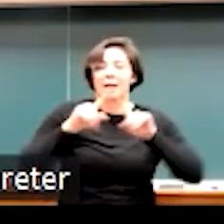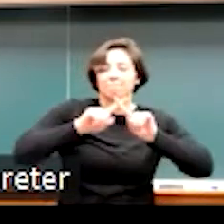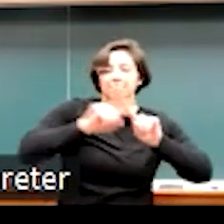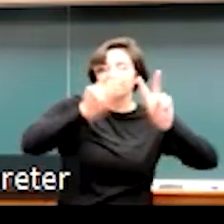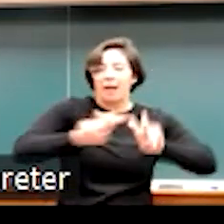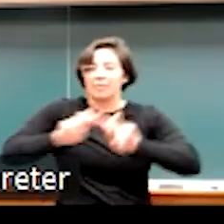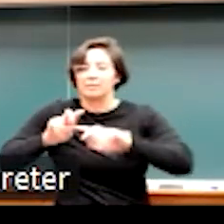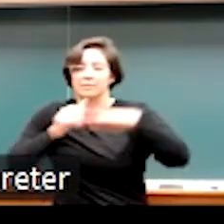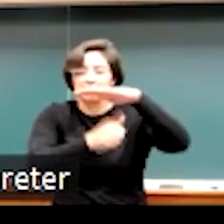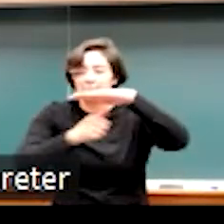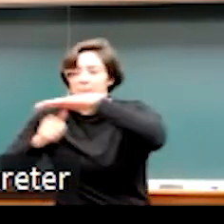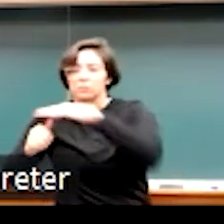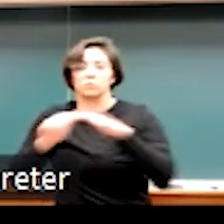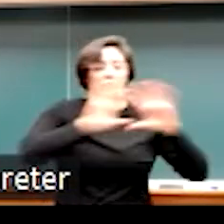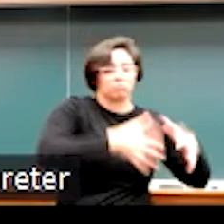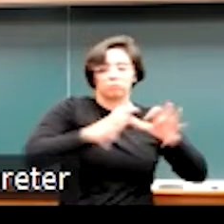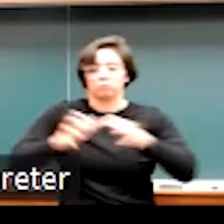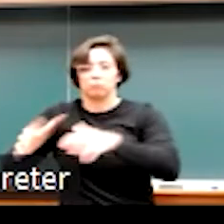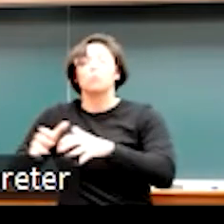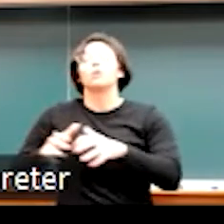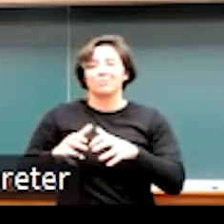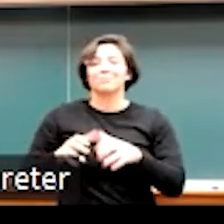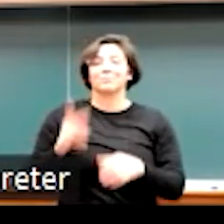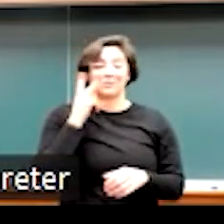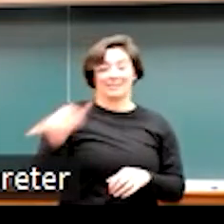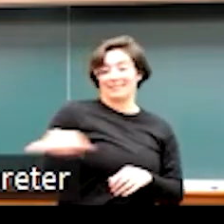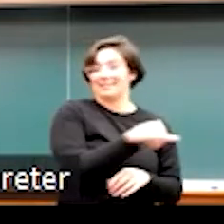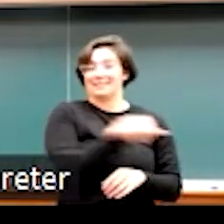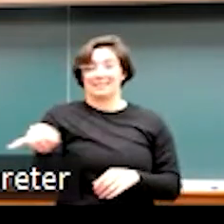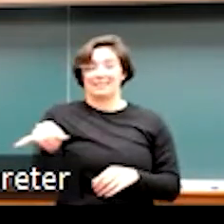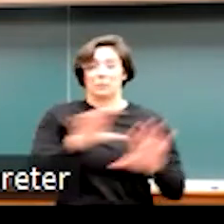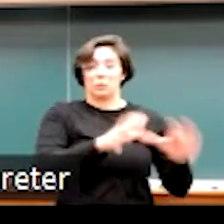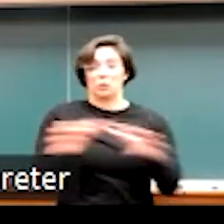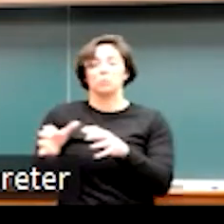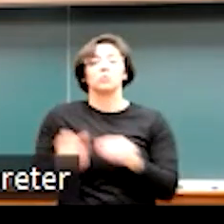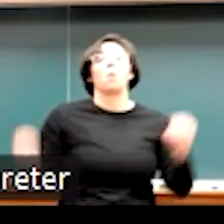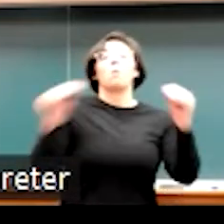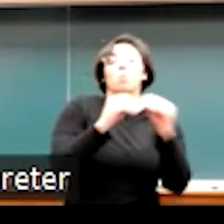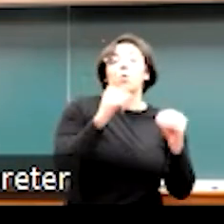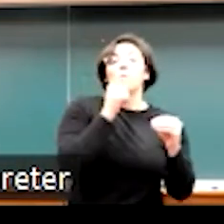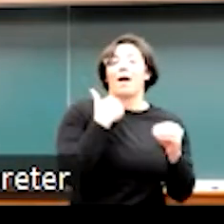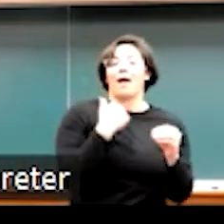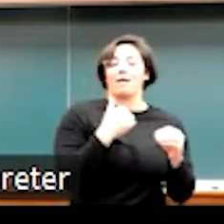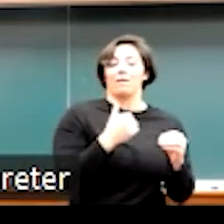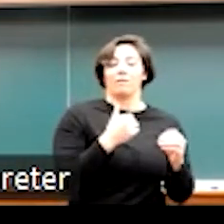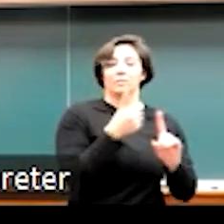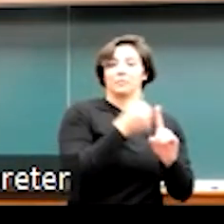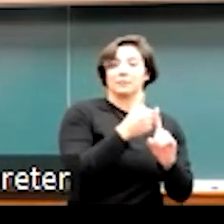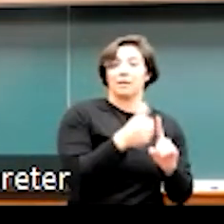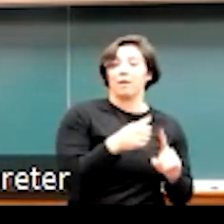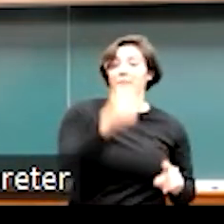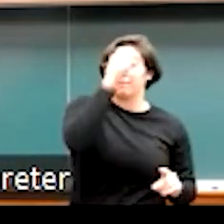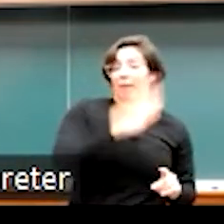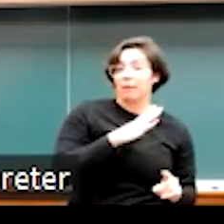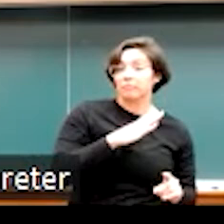sub-analyses to focus on different groups. And we found that it was most pronounced, this effect, among those who are self-identified as male or Black